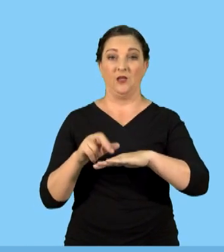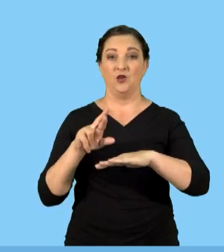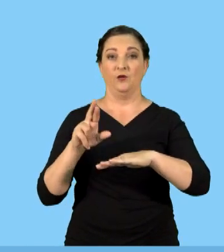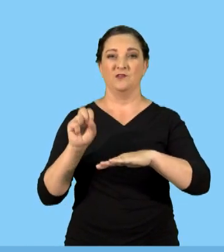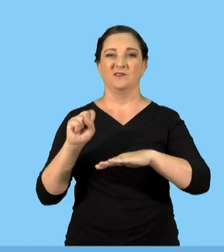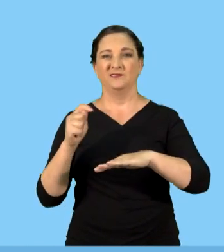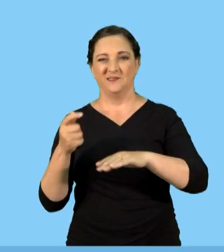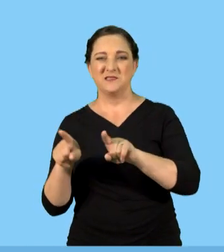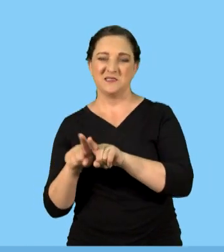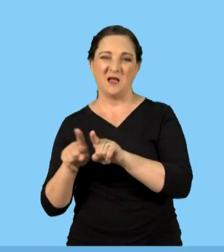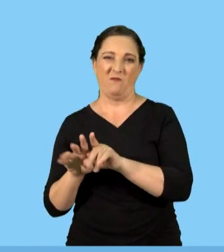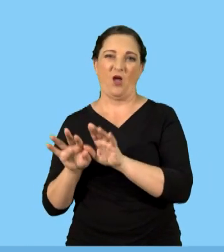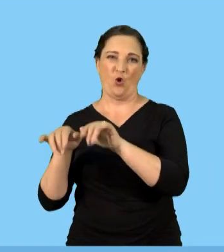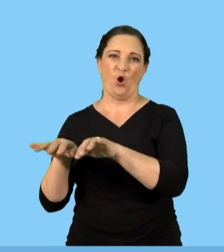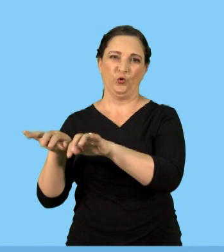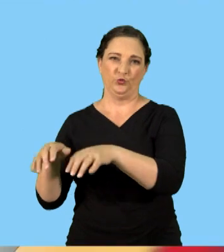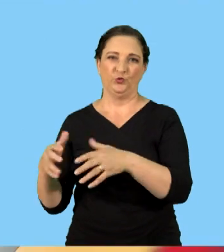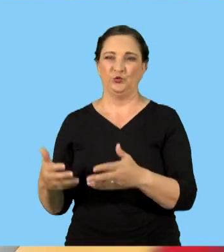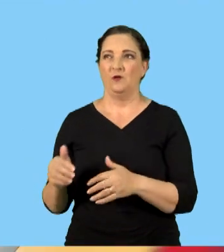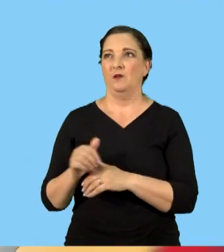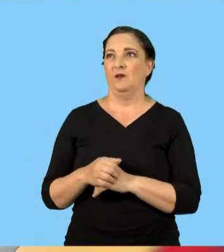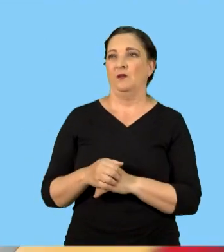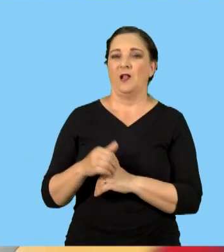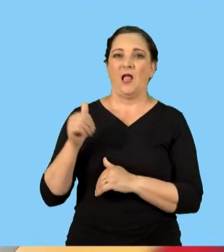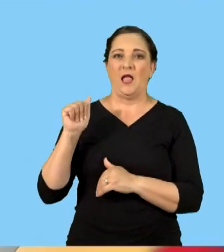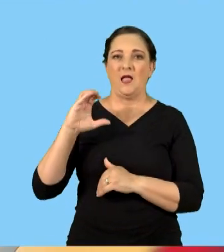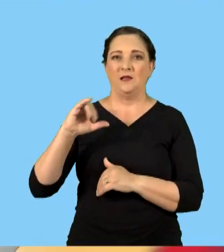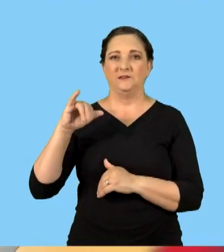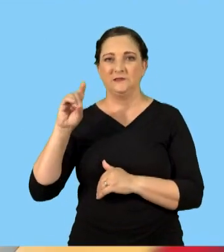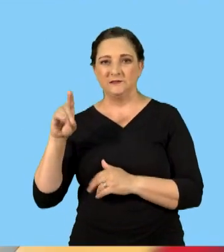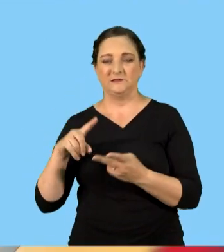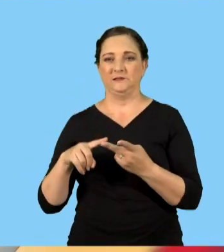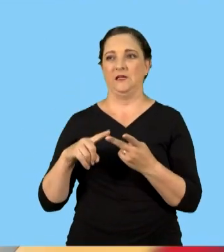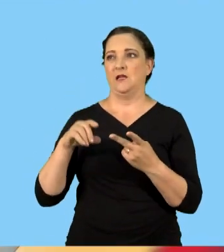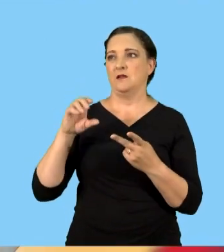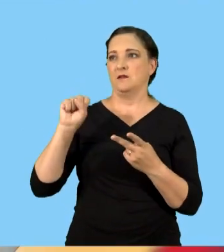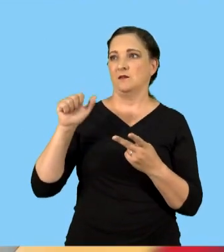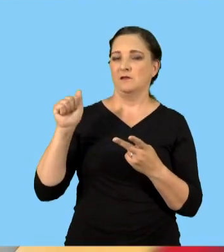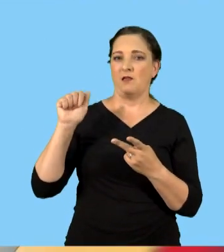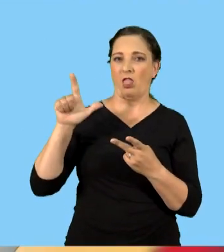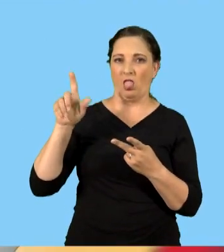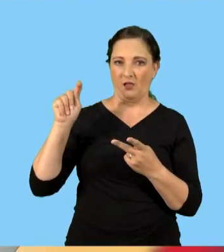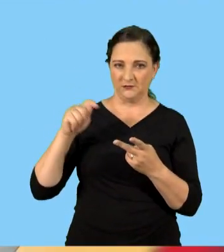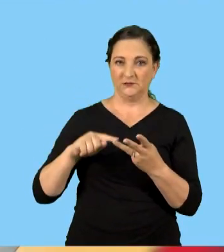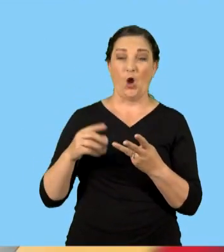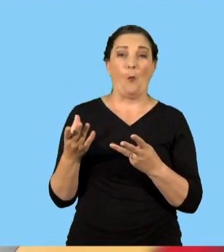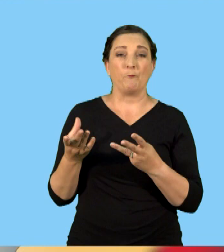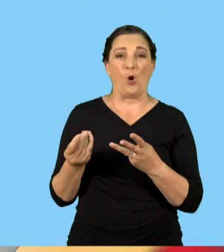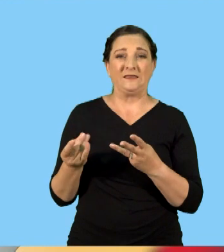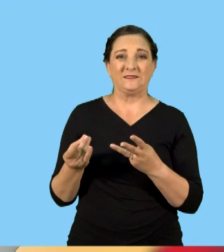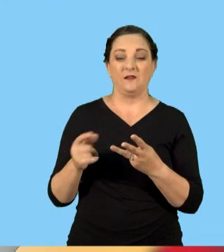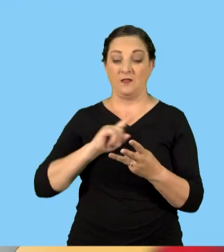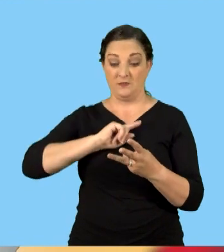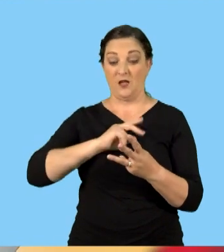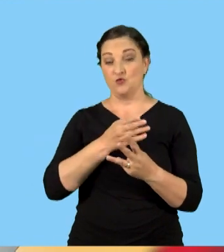now when the iron is near the ocean, because there's acid, there's salt, and then there's moisture. So that iron is going